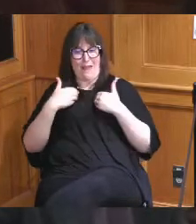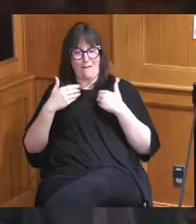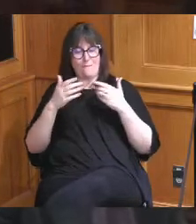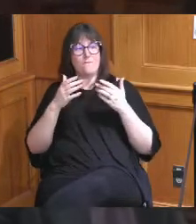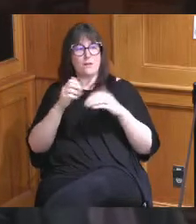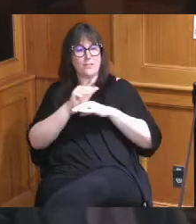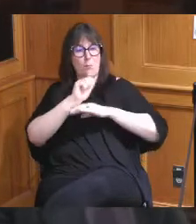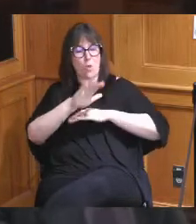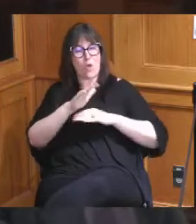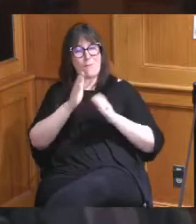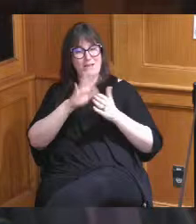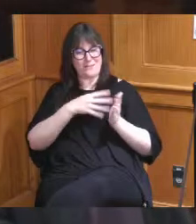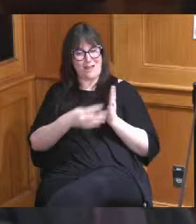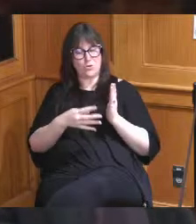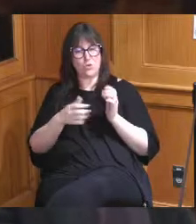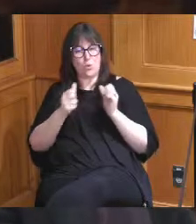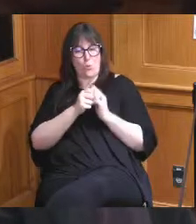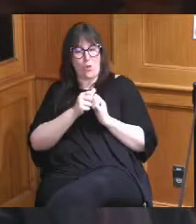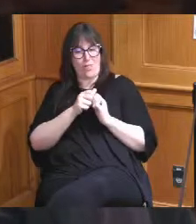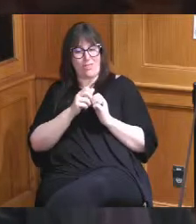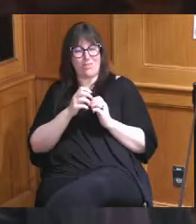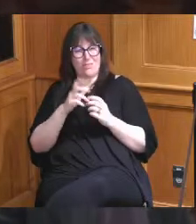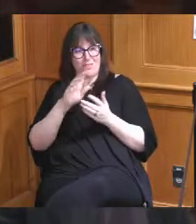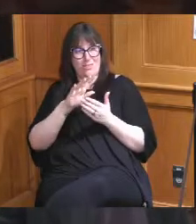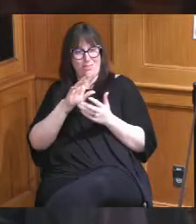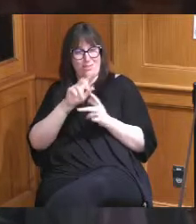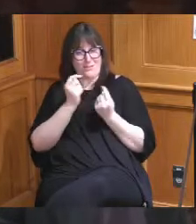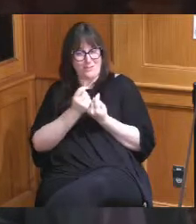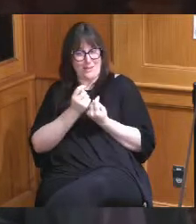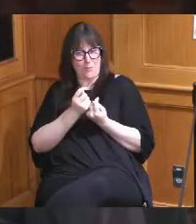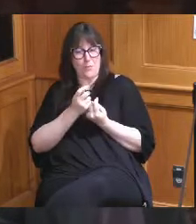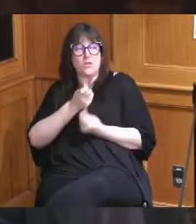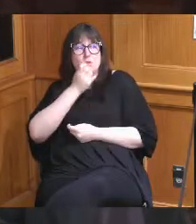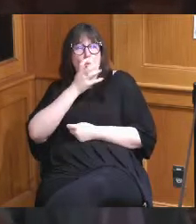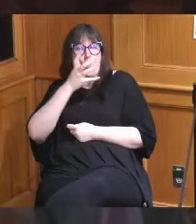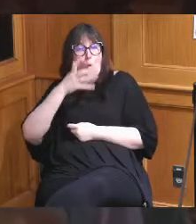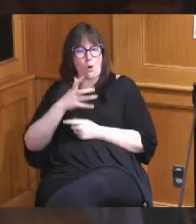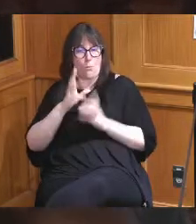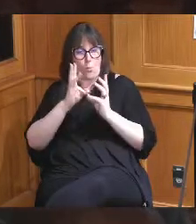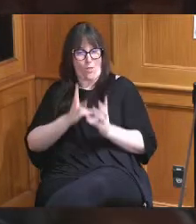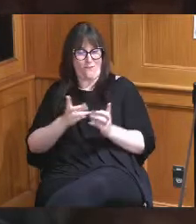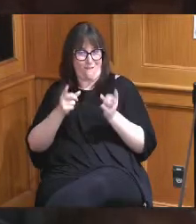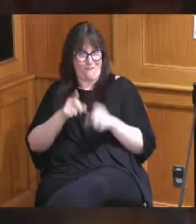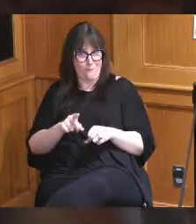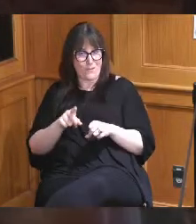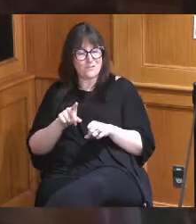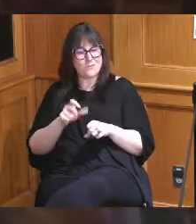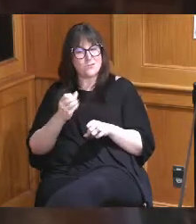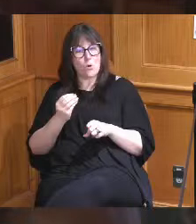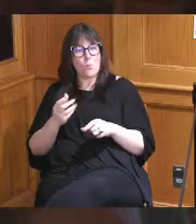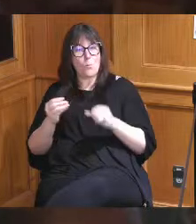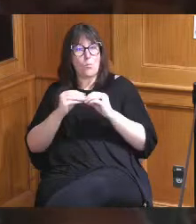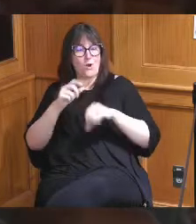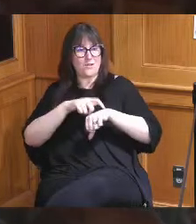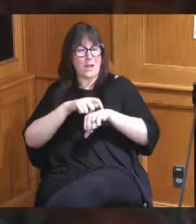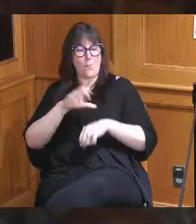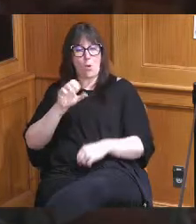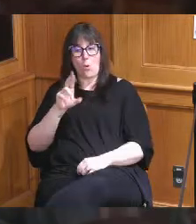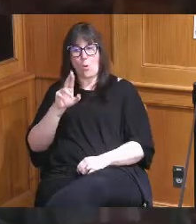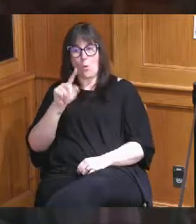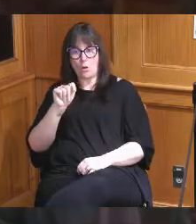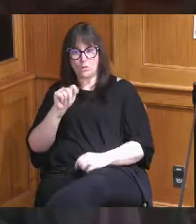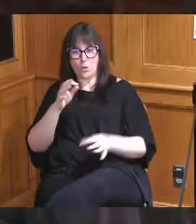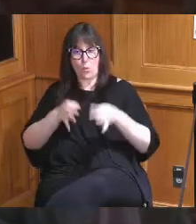schedules that we try to stick to with the outreach team as the weather gets warmer. So they are trying to spend more time on Court Street,